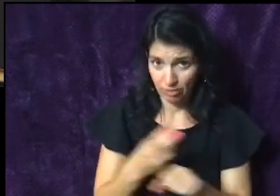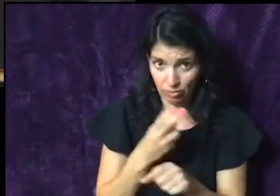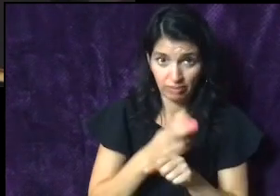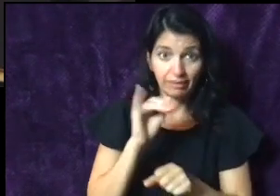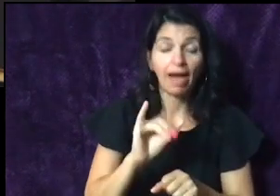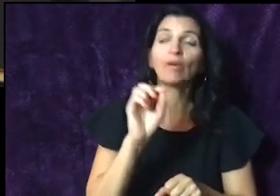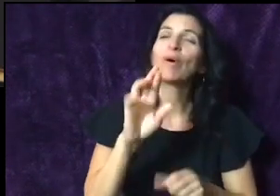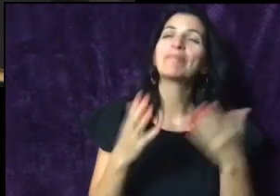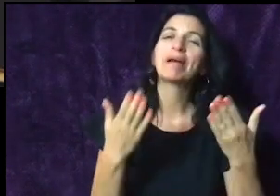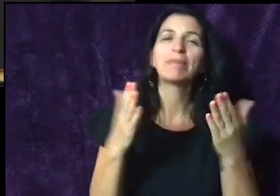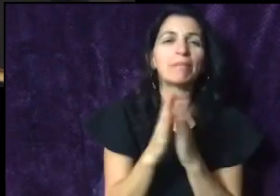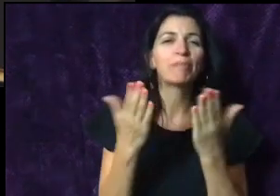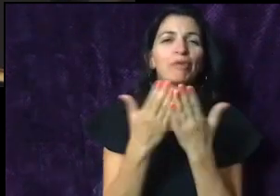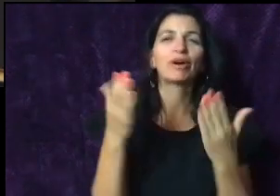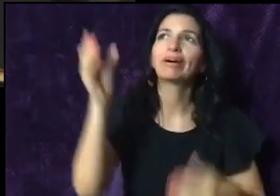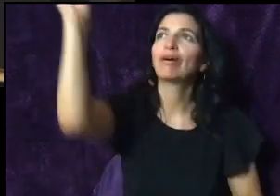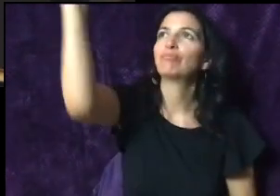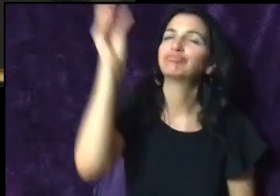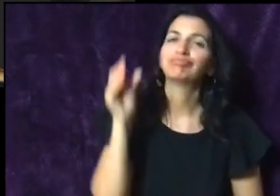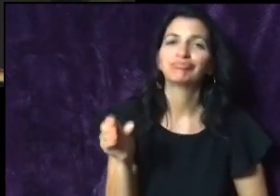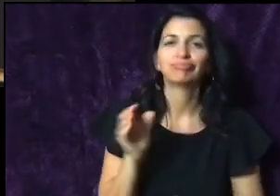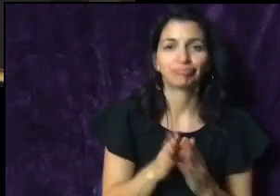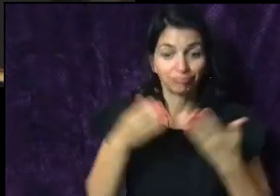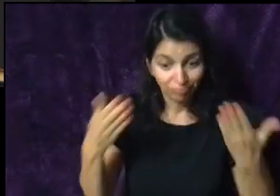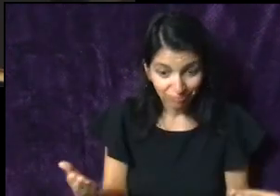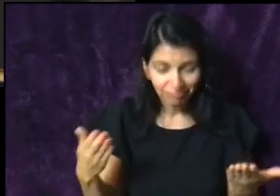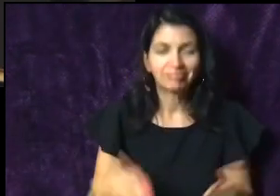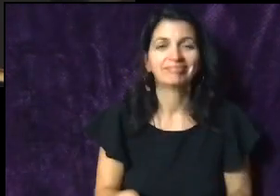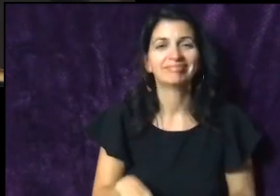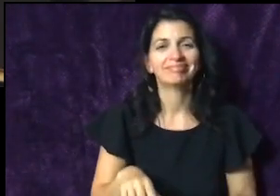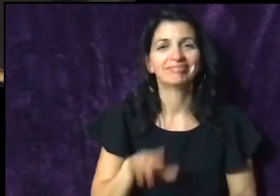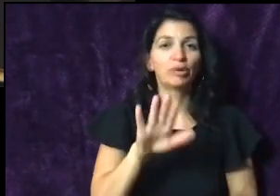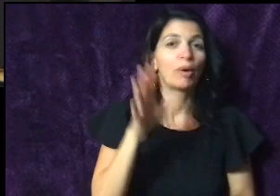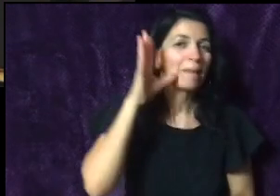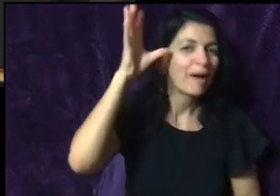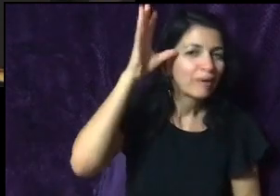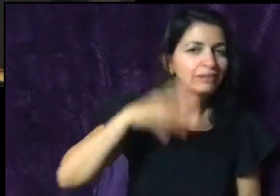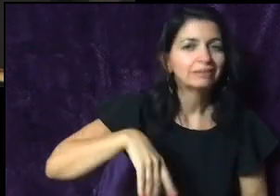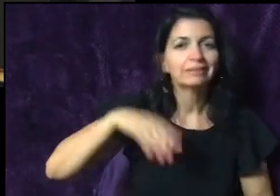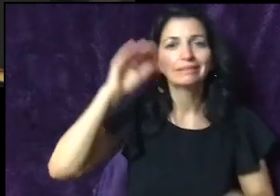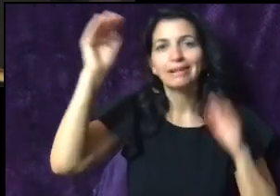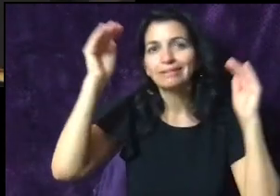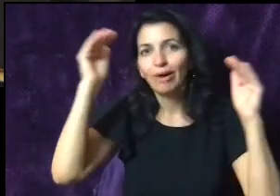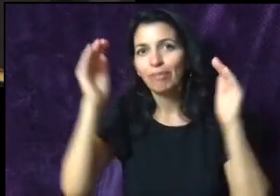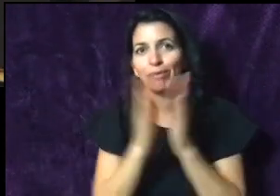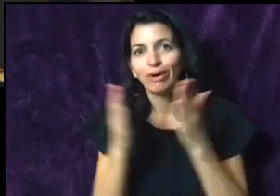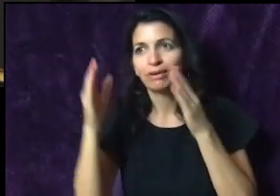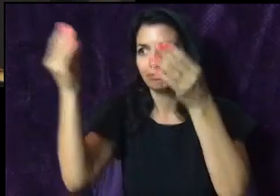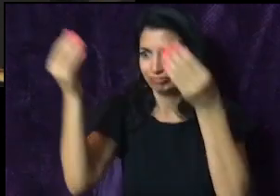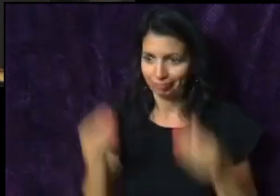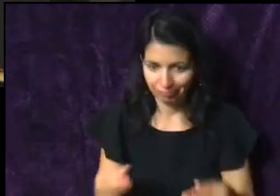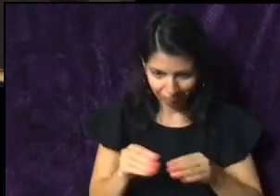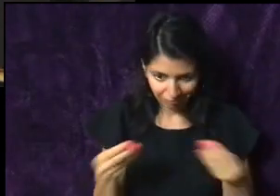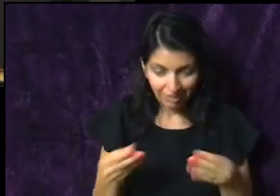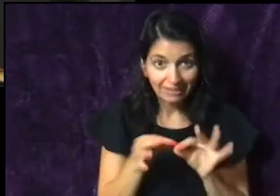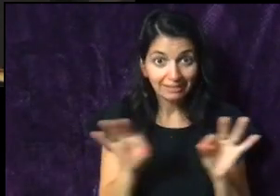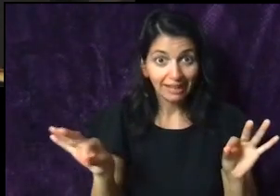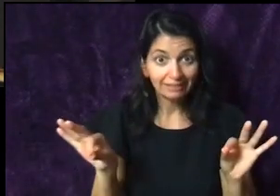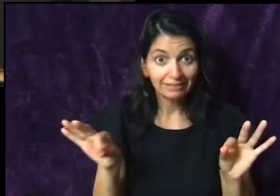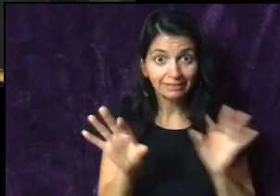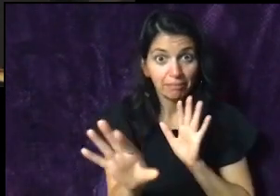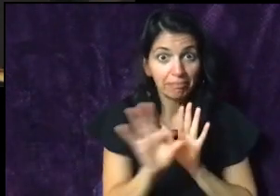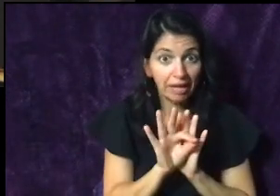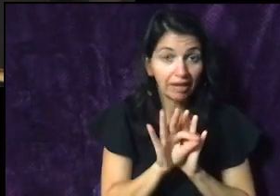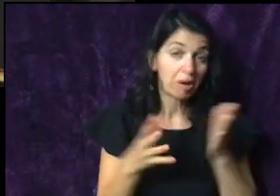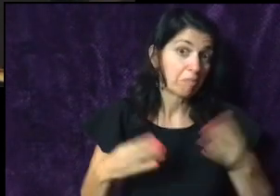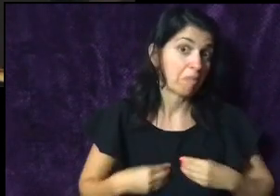open up a random book, maybe one of your parents or your adults' books, and find a random sentence, that sentence can be an inspiration